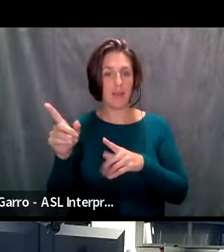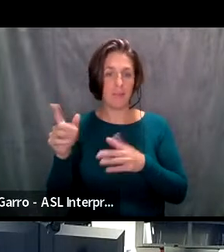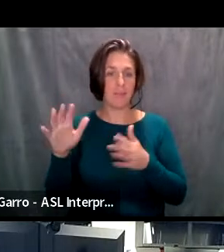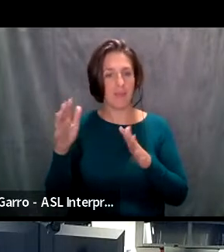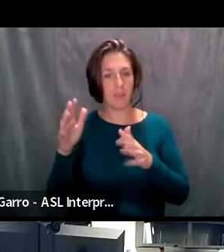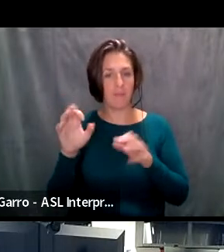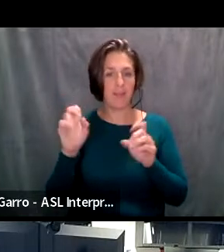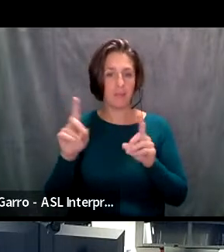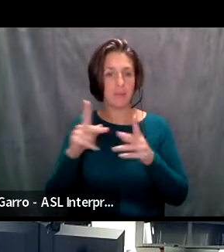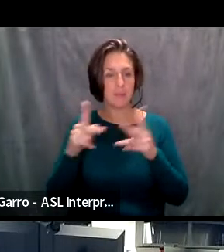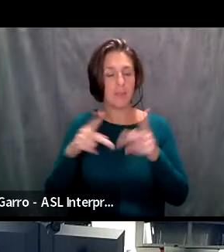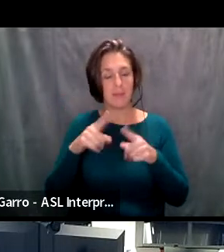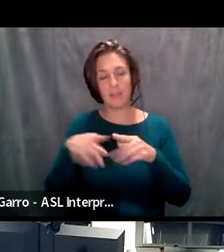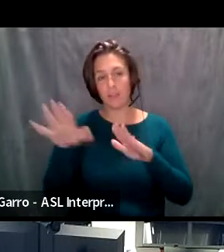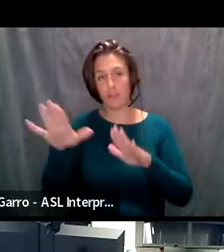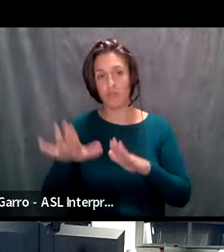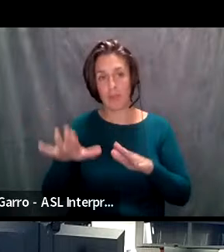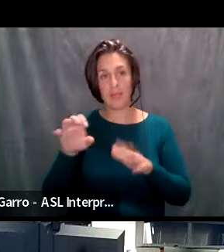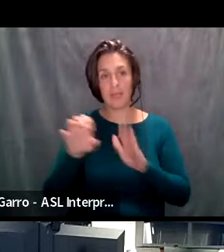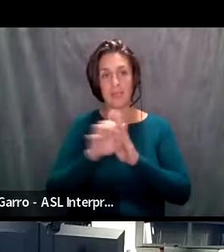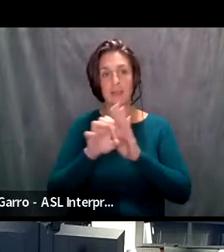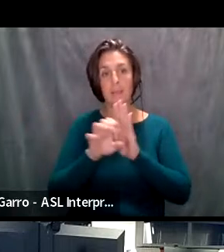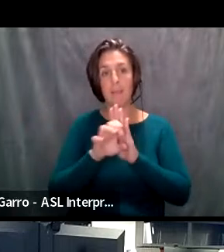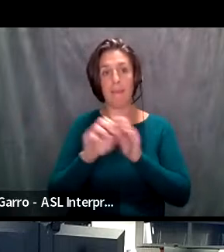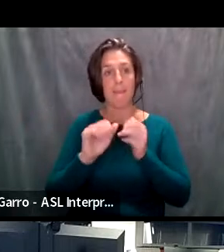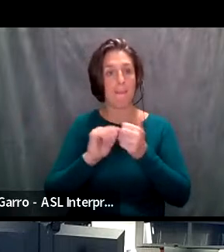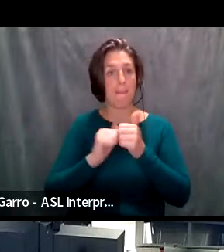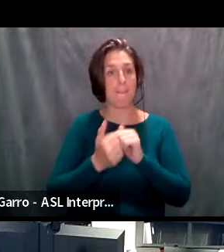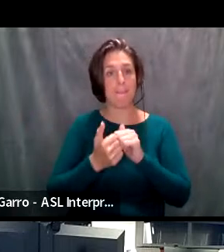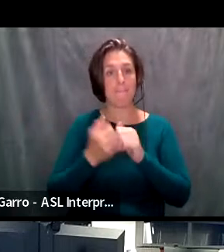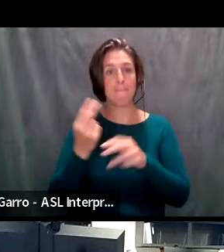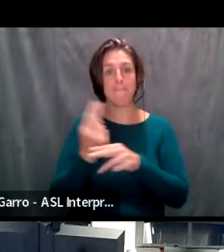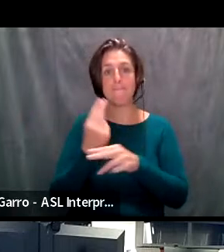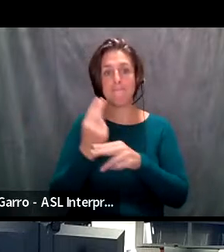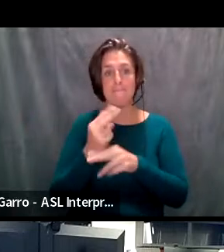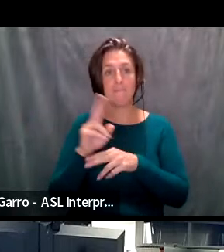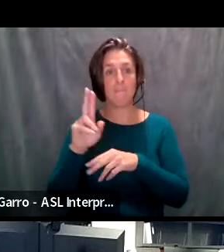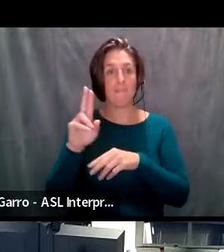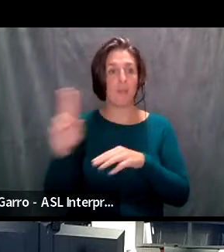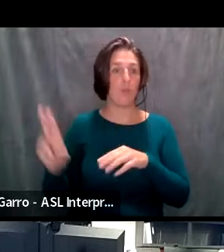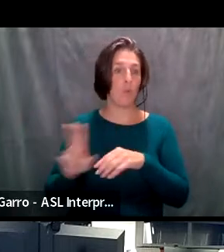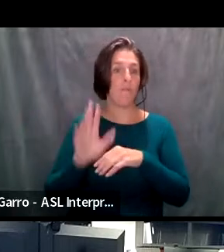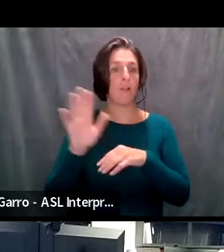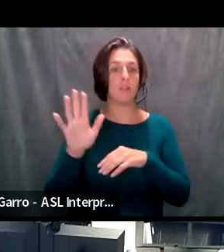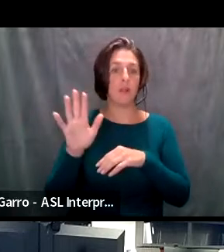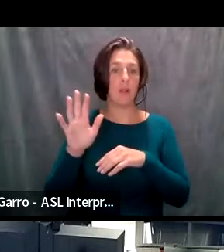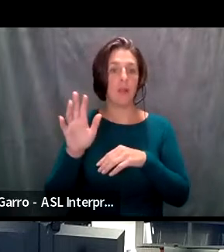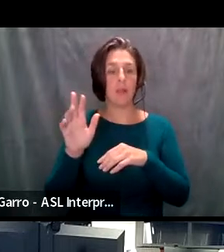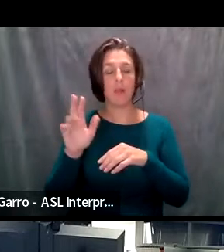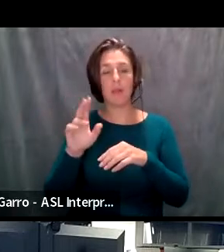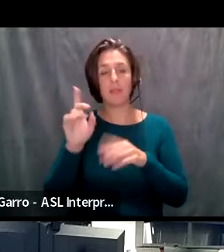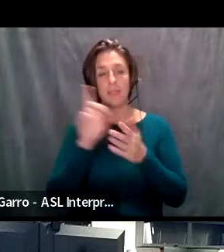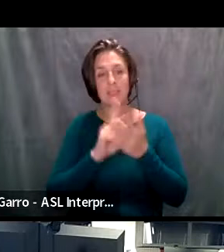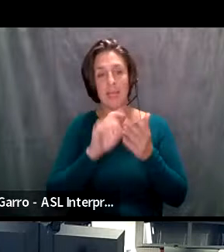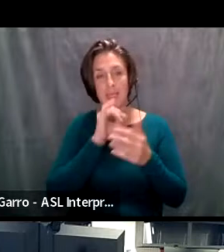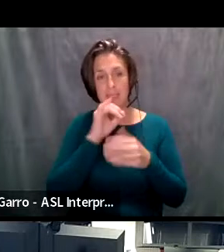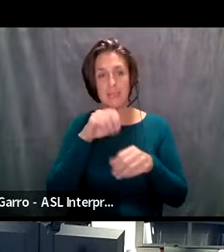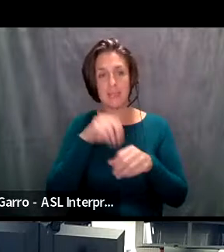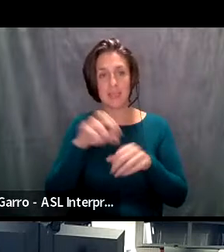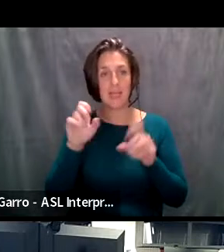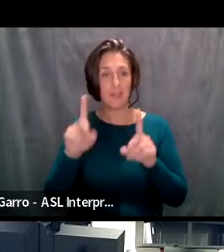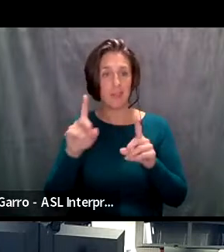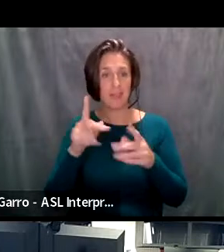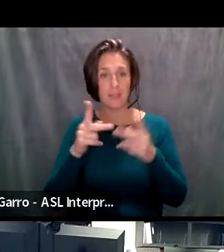That's a great example of how useful universal design is in educational spaces,